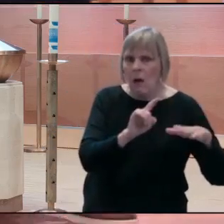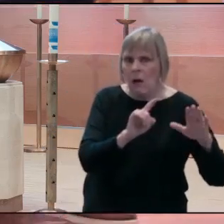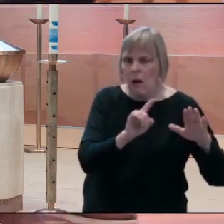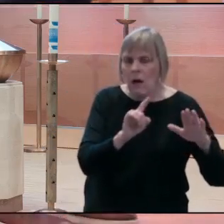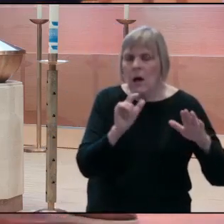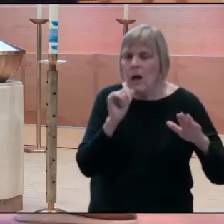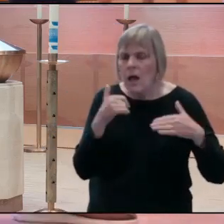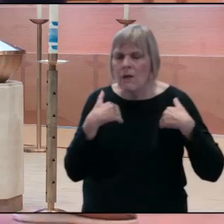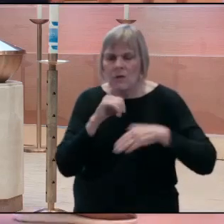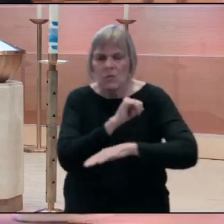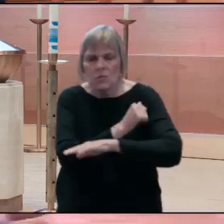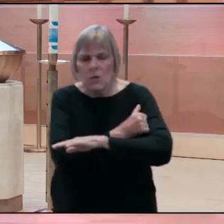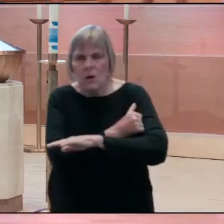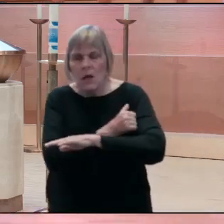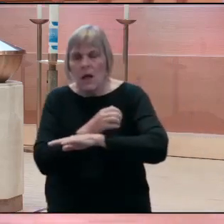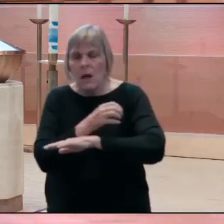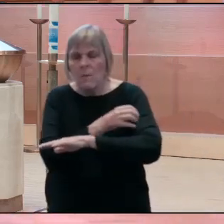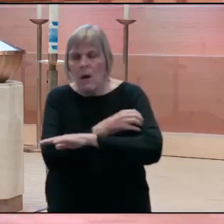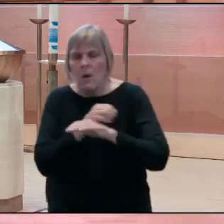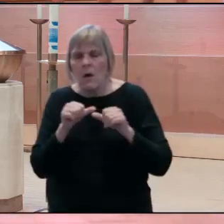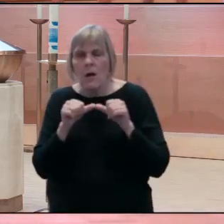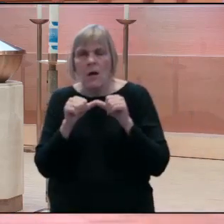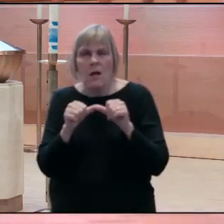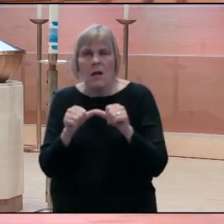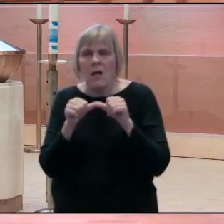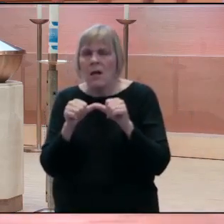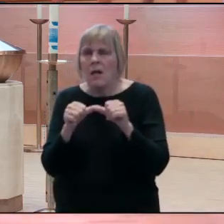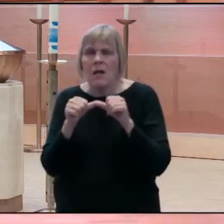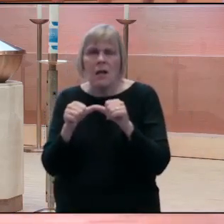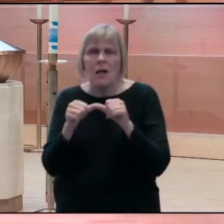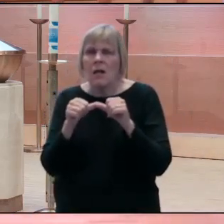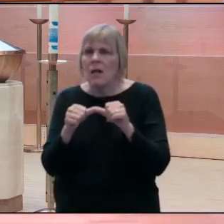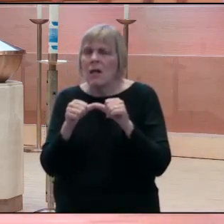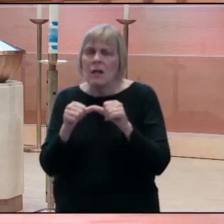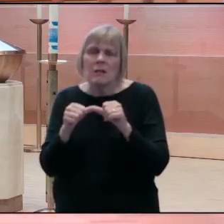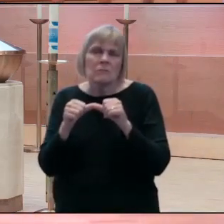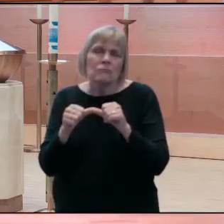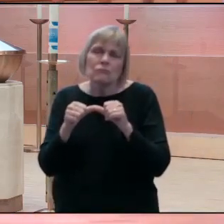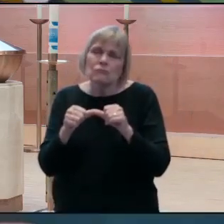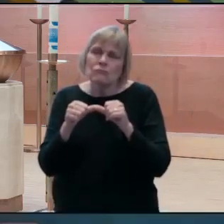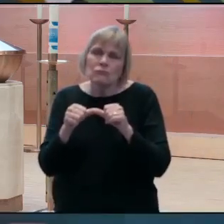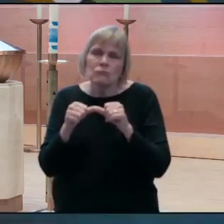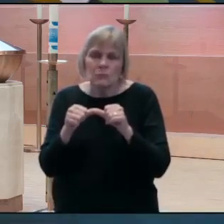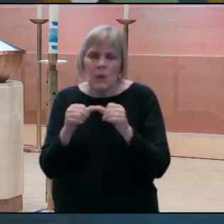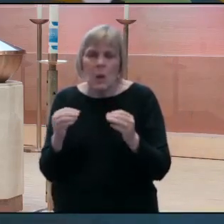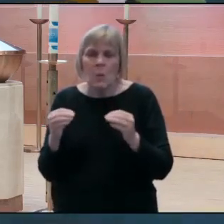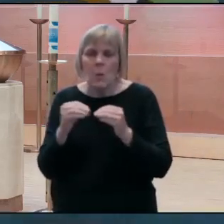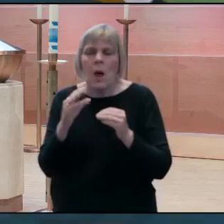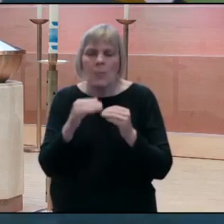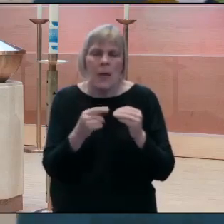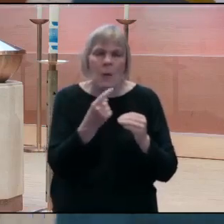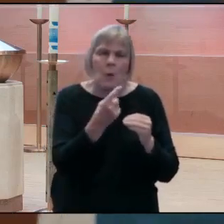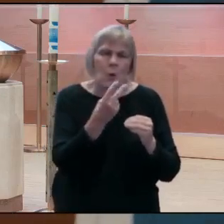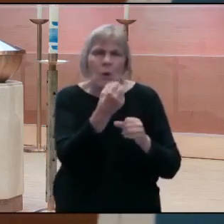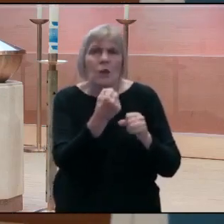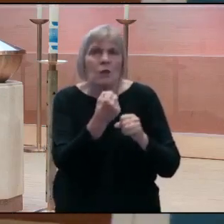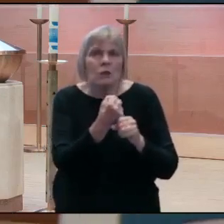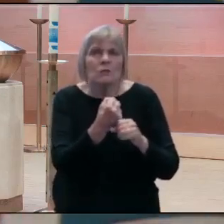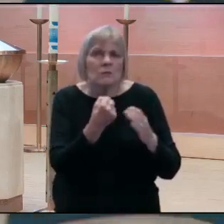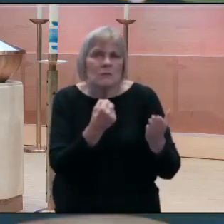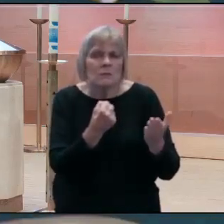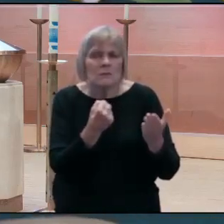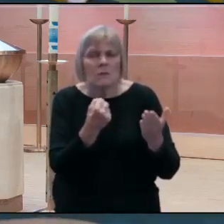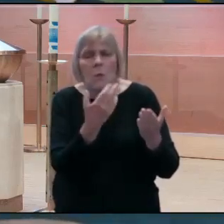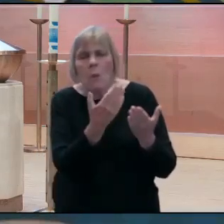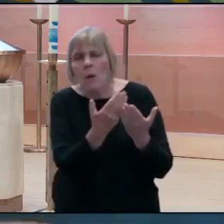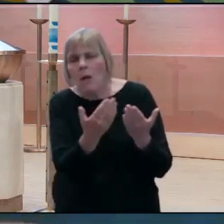the power to make that unity transcend, to make it last, to make it go on beyond the sinful barriers and